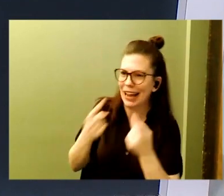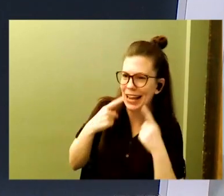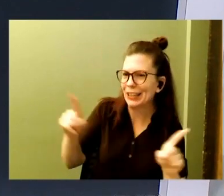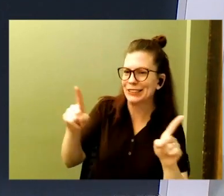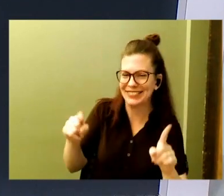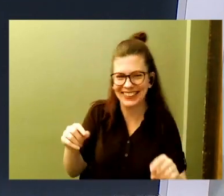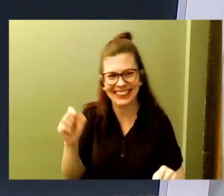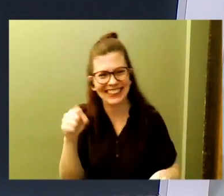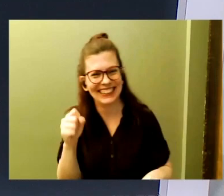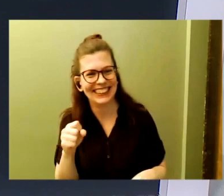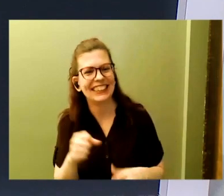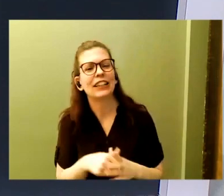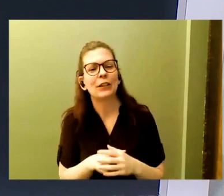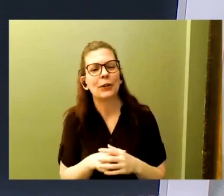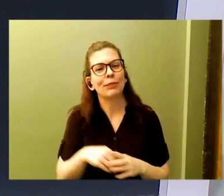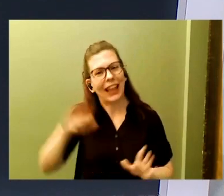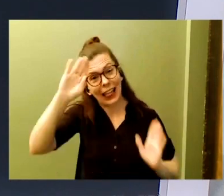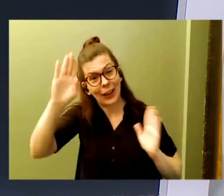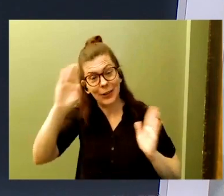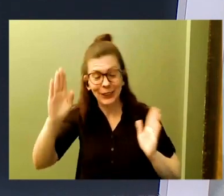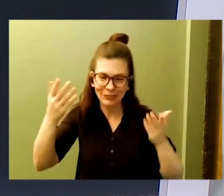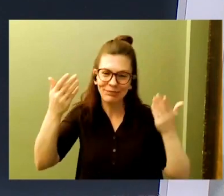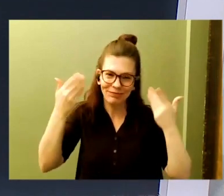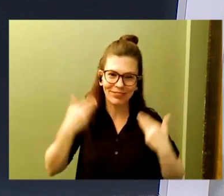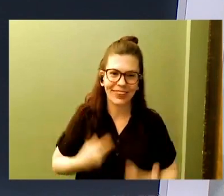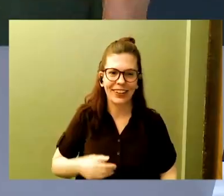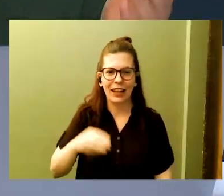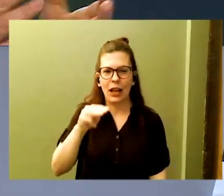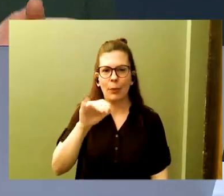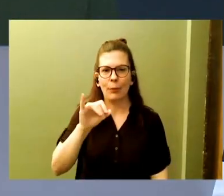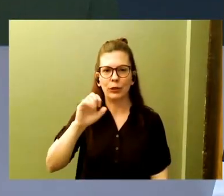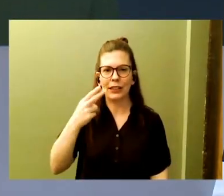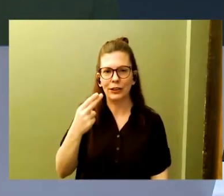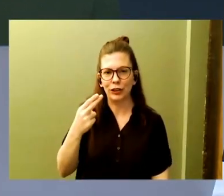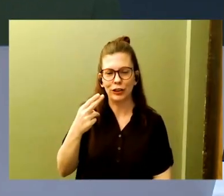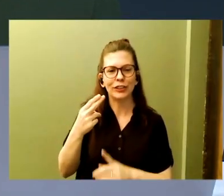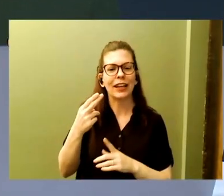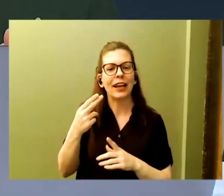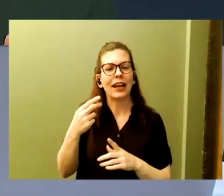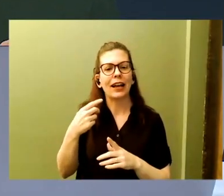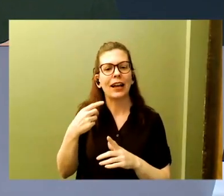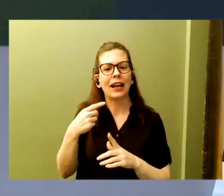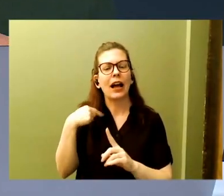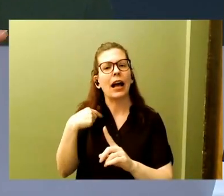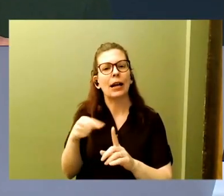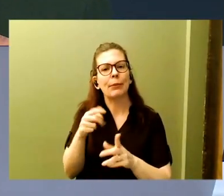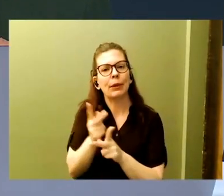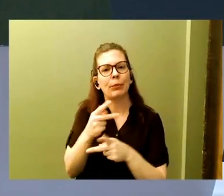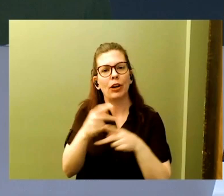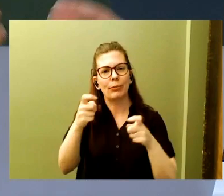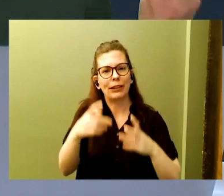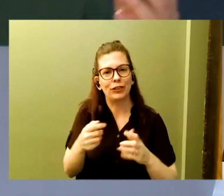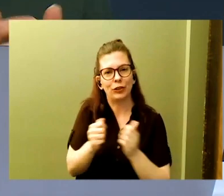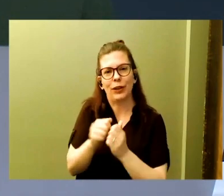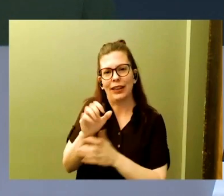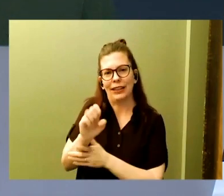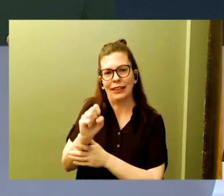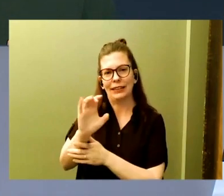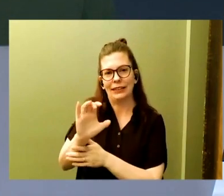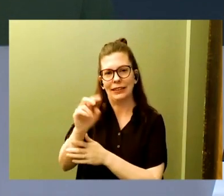So hi, everyone. I'm Manish Rathaur. I'm the Principal Product Manager with EC2, and